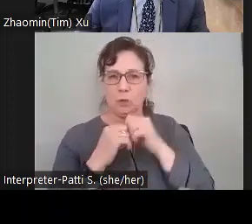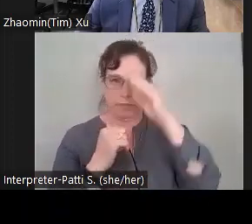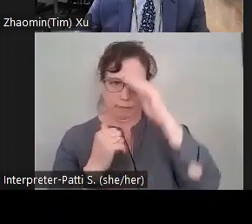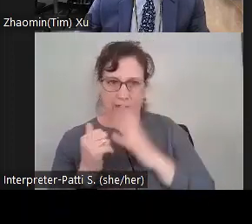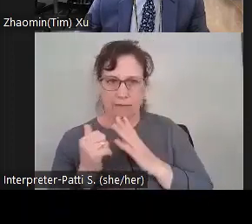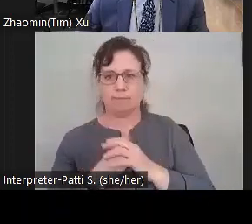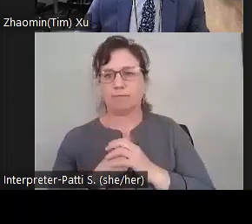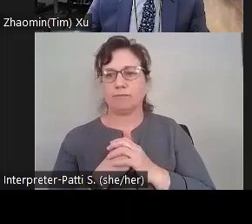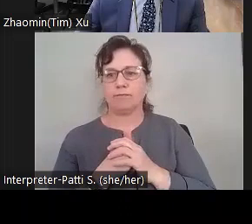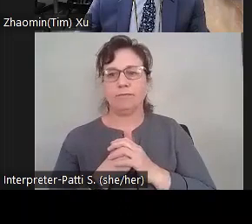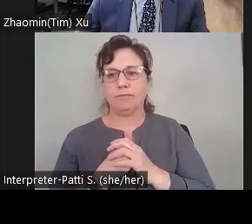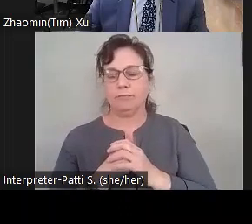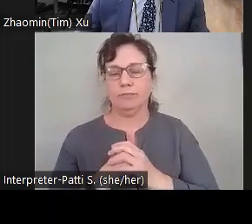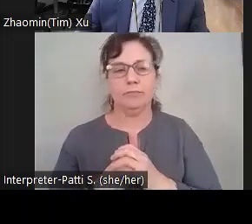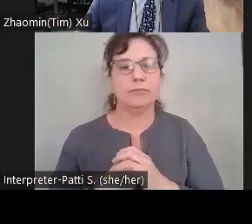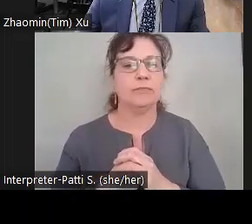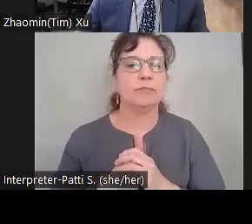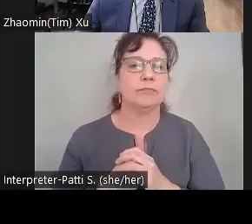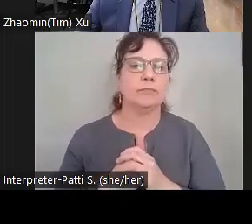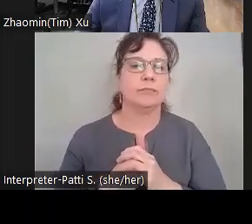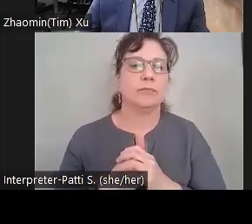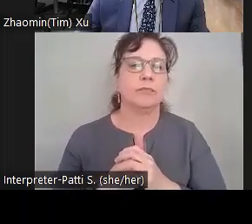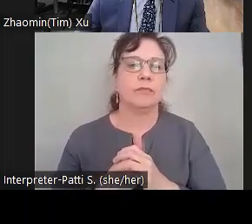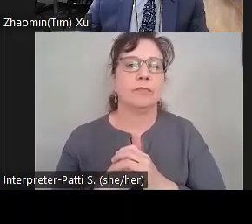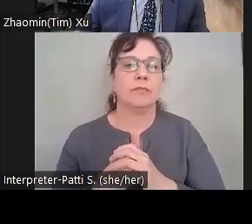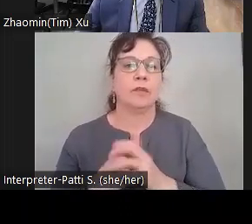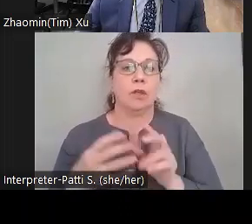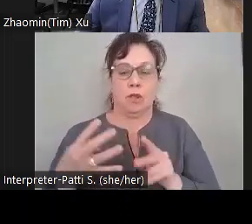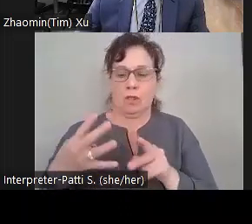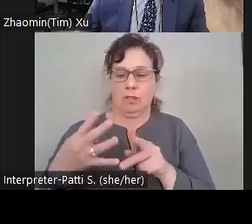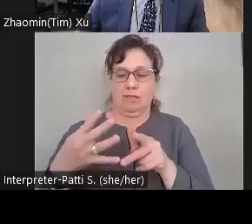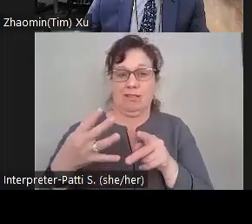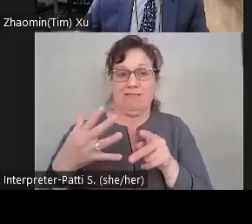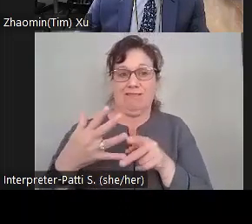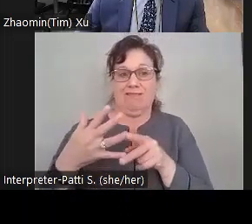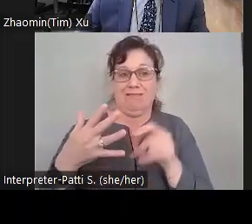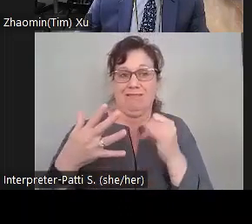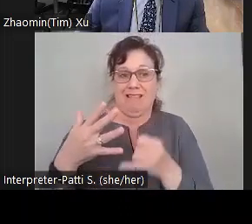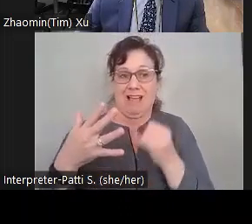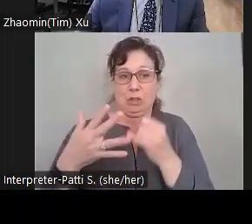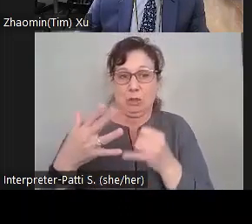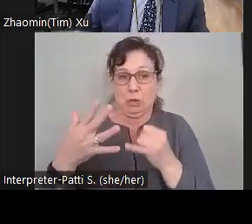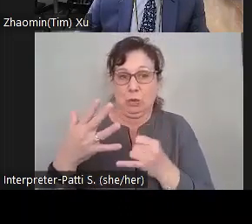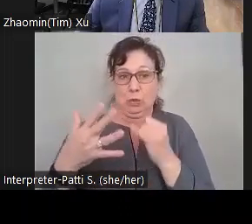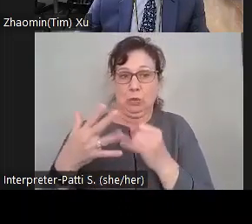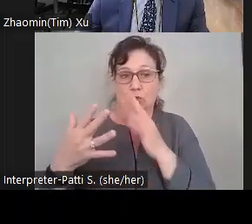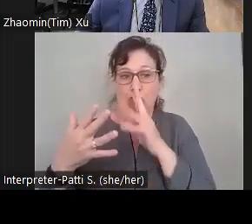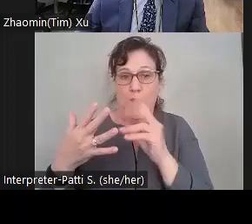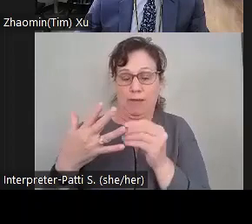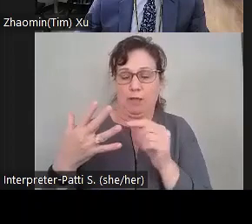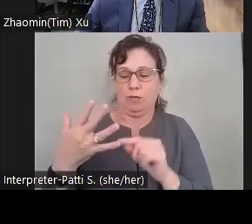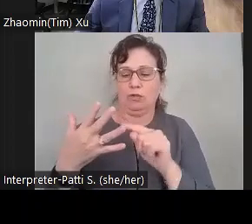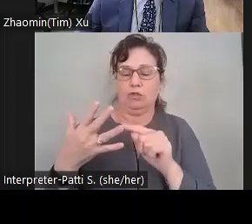taking PrEP. The other two groups that we kind of touched on briefly previously, the transplant patients and other patients